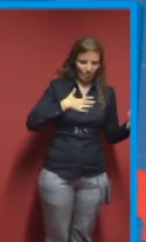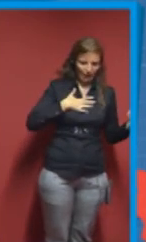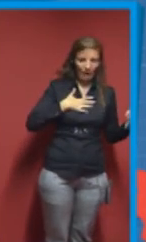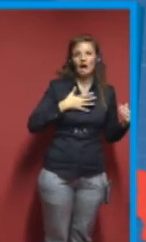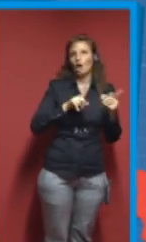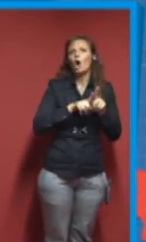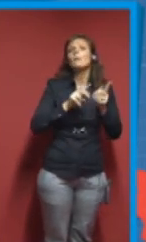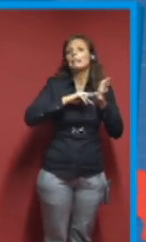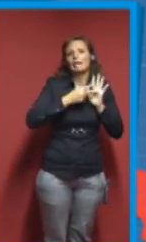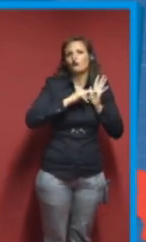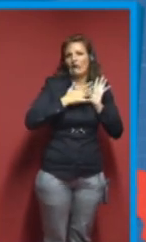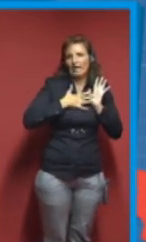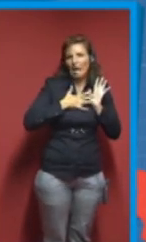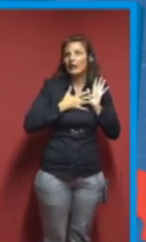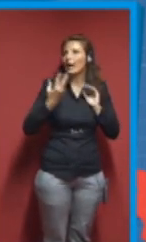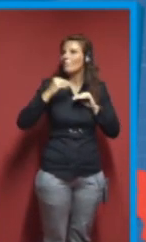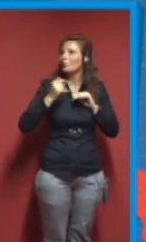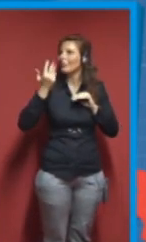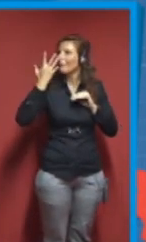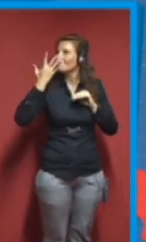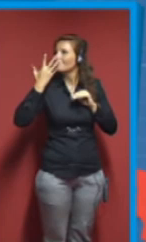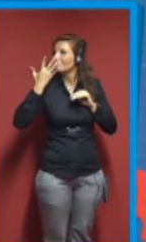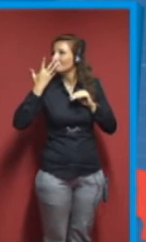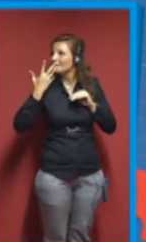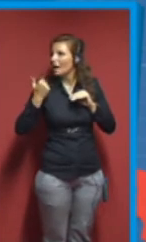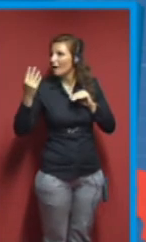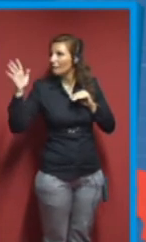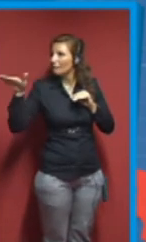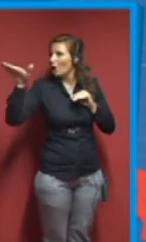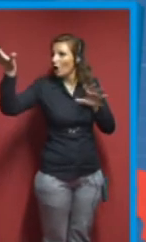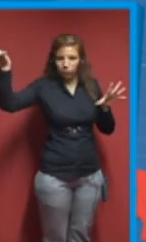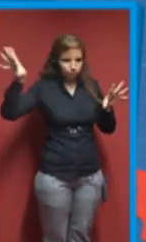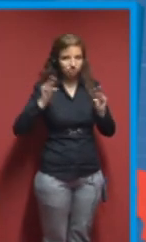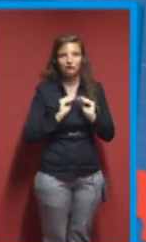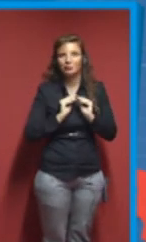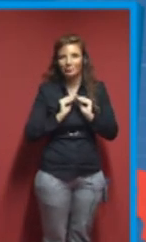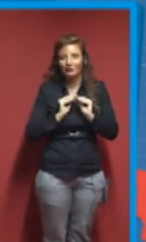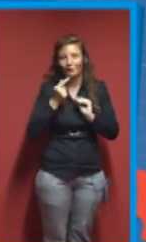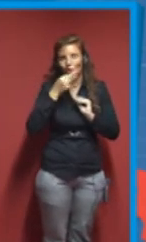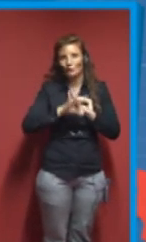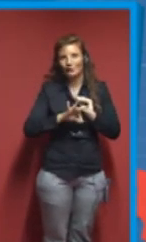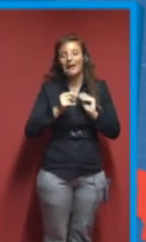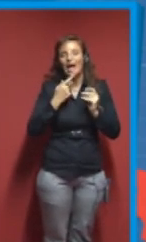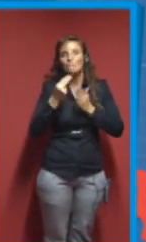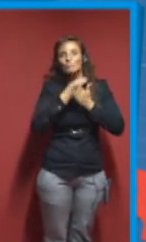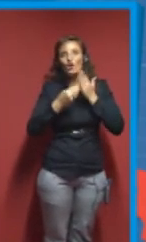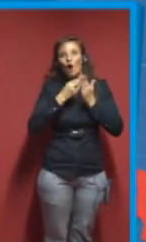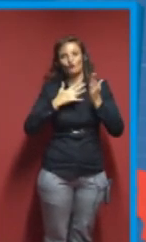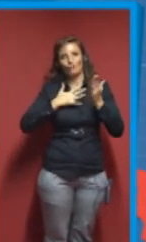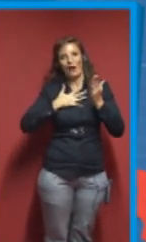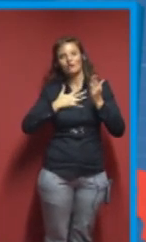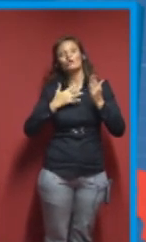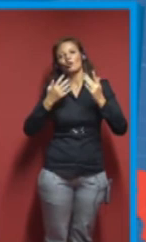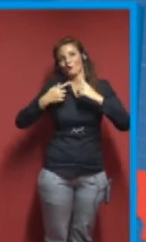background in engineering and mathematics. Our plan, which we describe in our paper, il nostro progetto è quello di